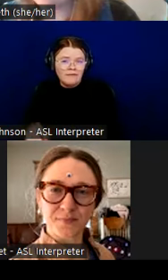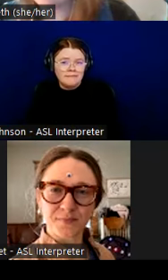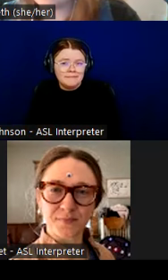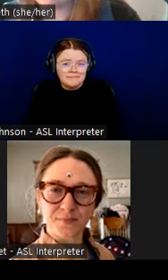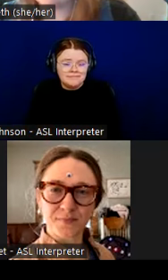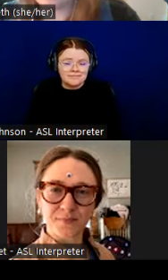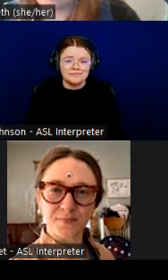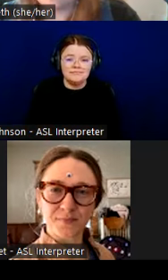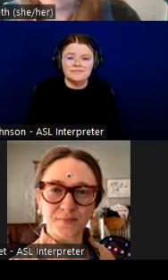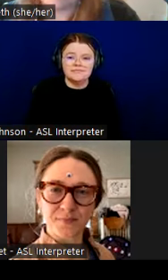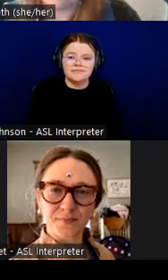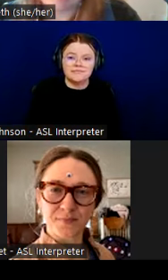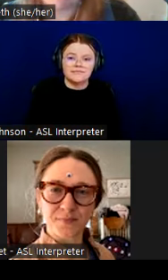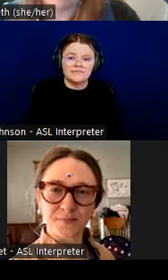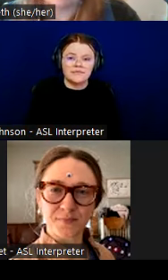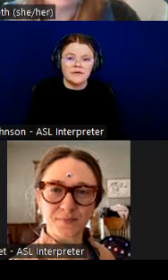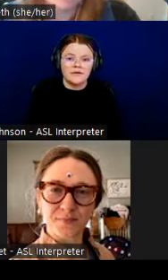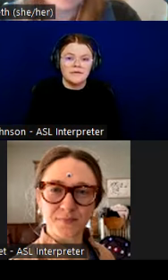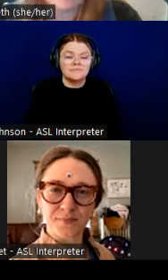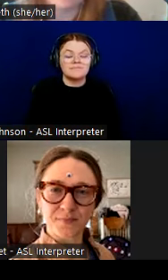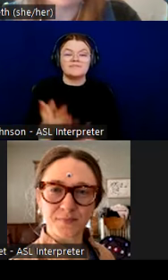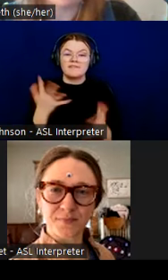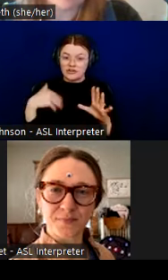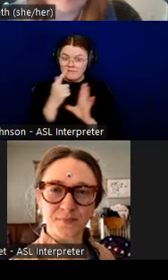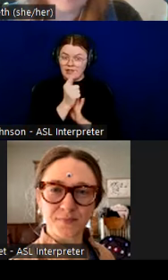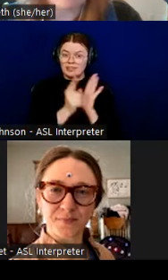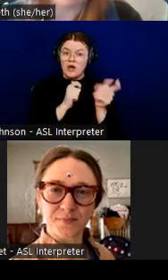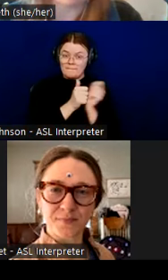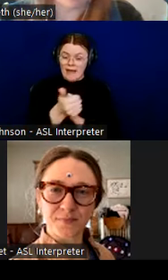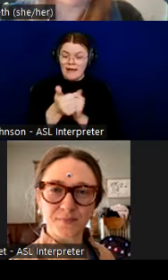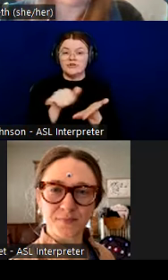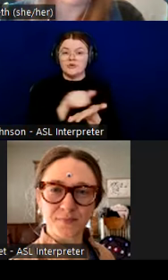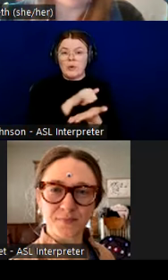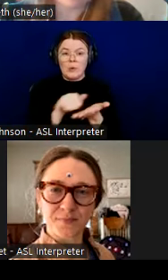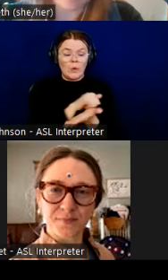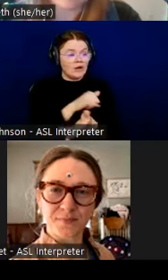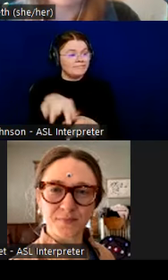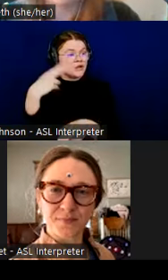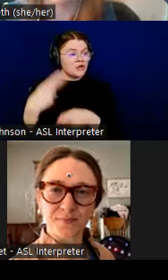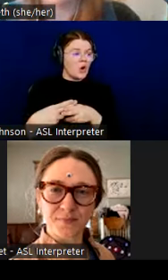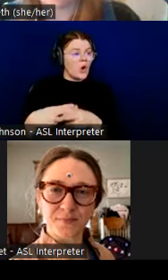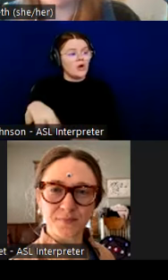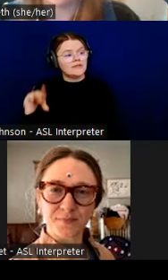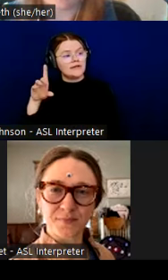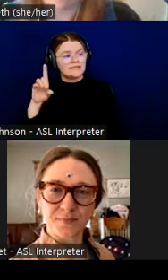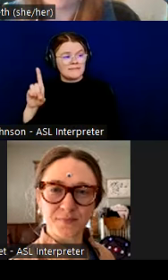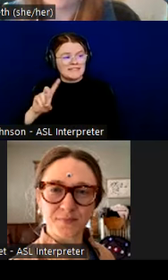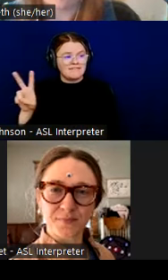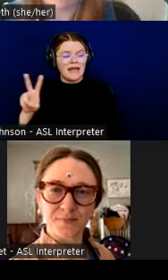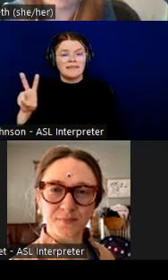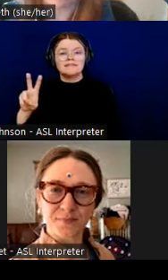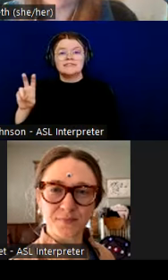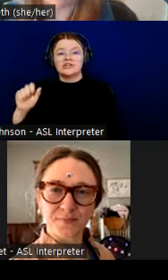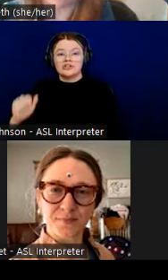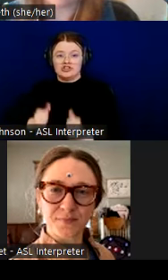There is a law that has been passed in New York called the Domestic Violence Survivors Justice Act that allows